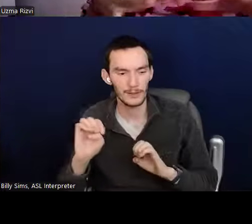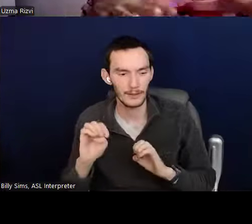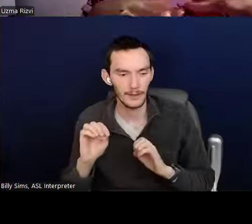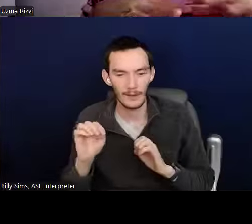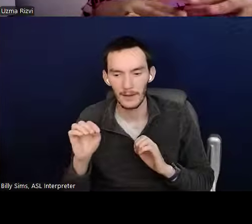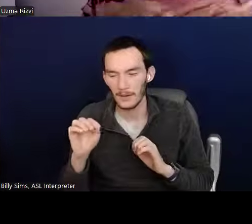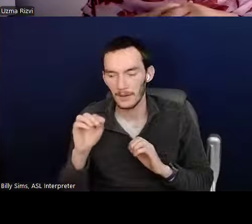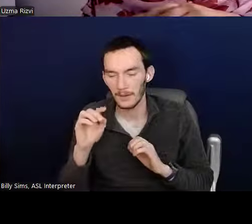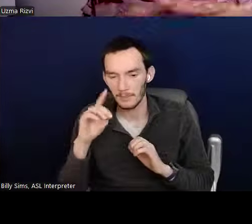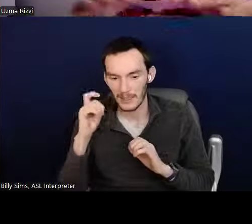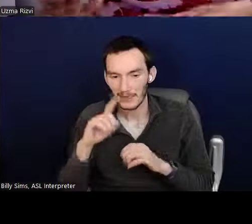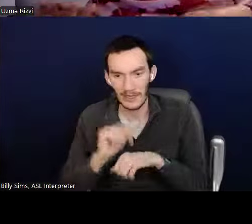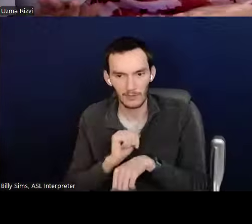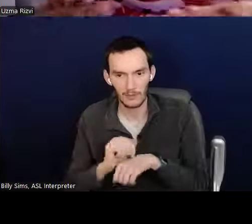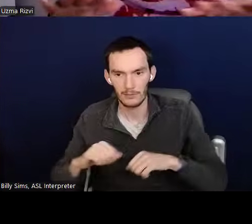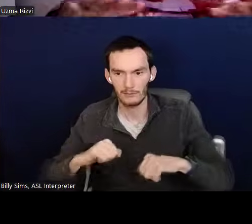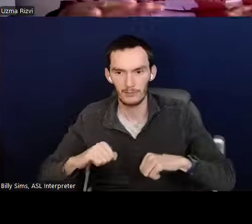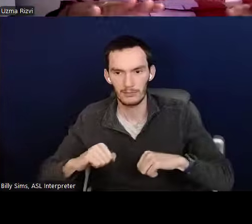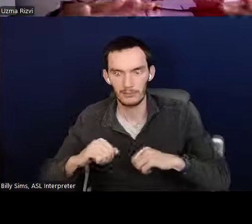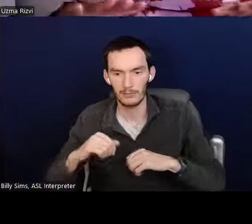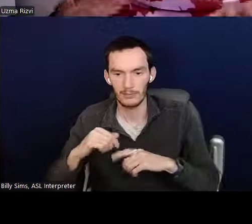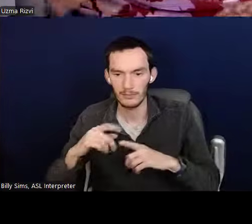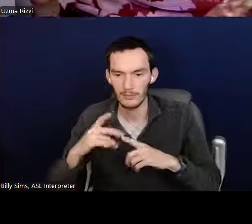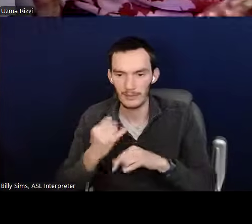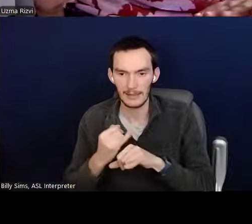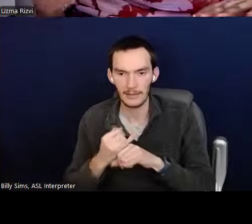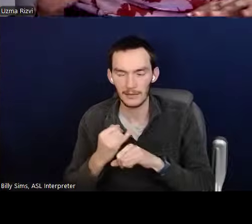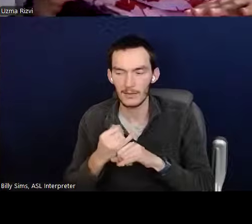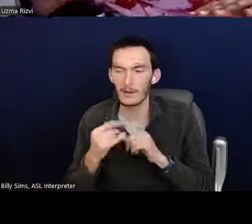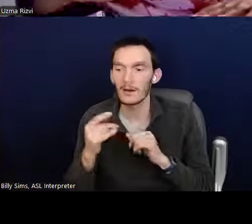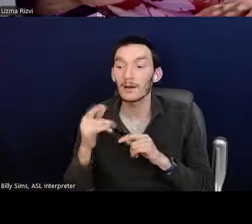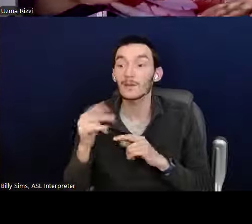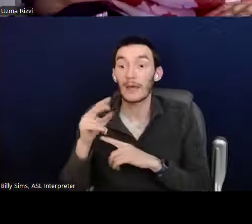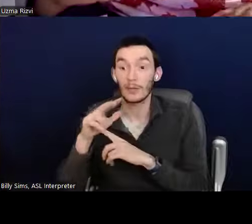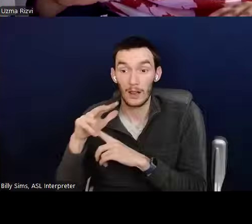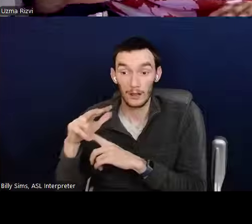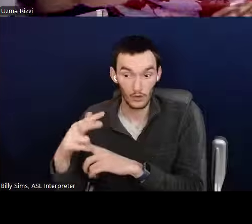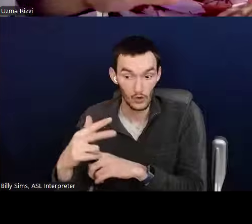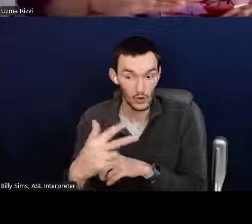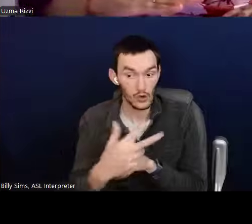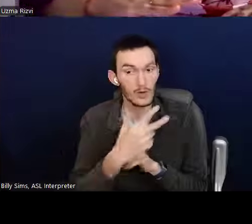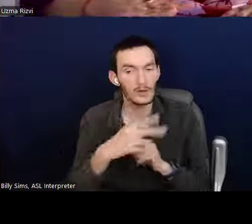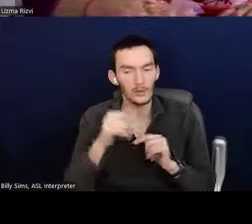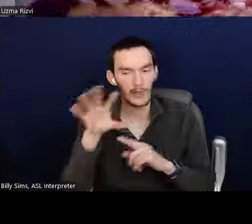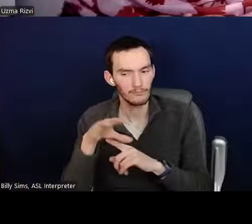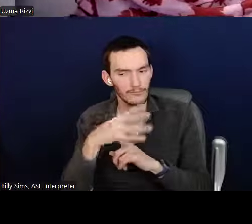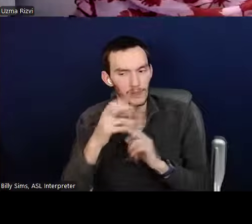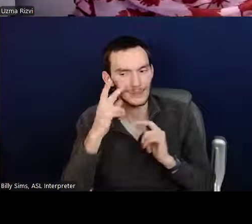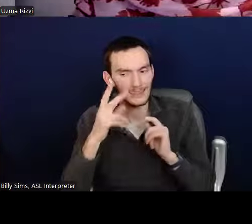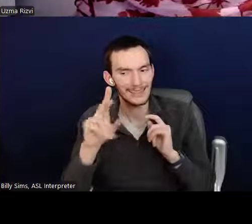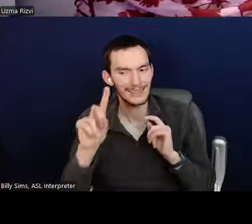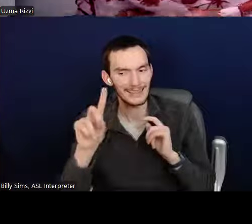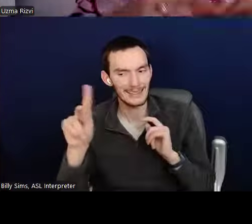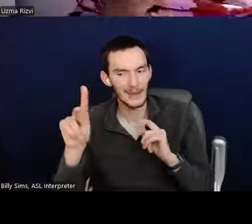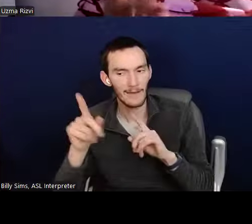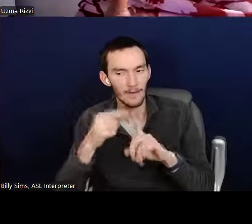it was actually rattling the site. Now, as we turn this corner we're going to be looking at DK from the north.